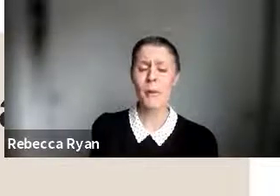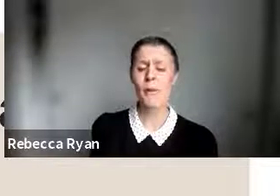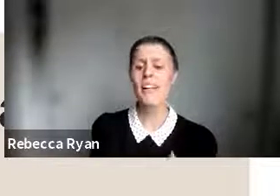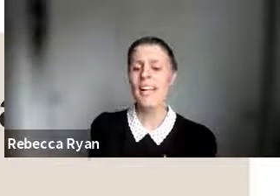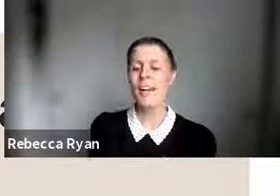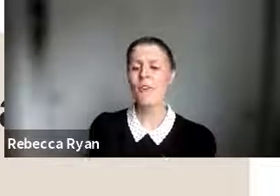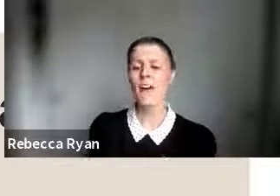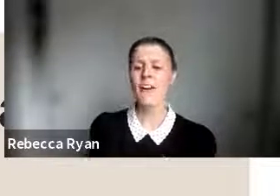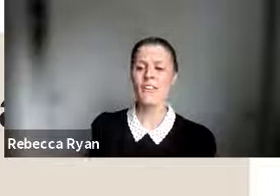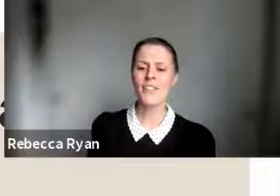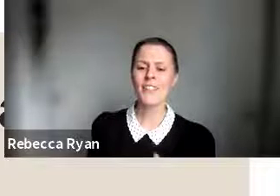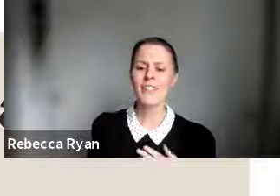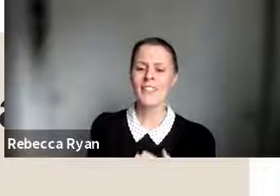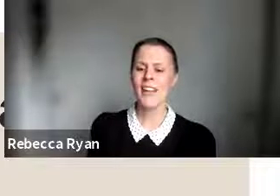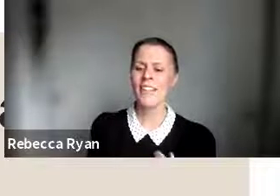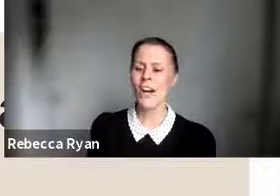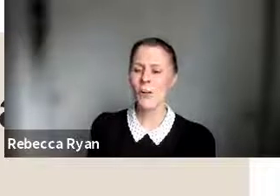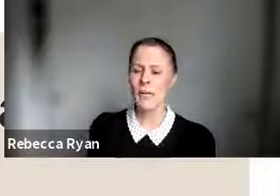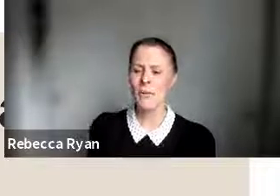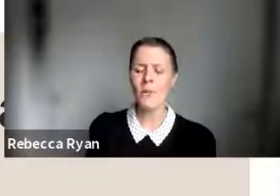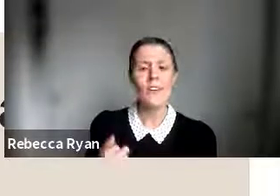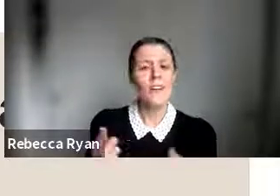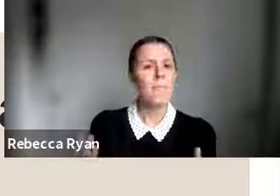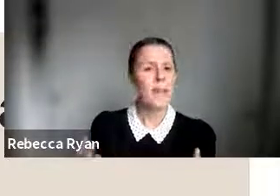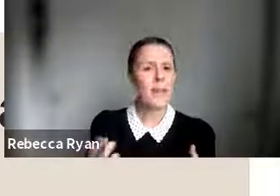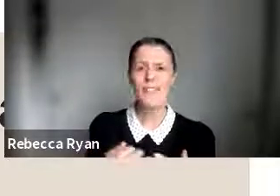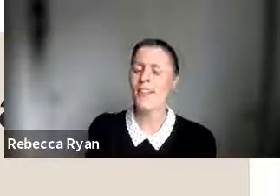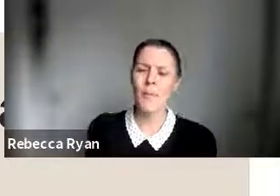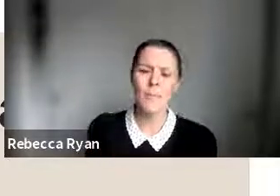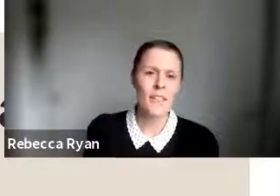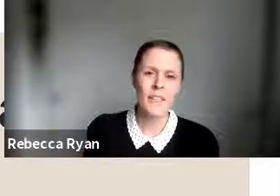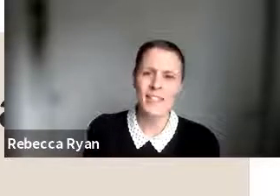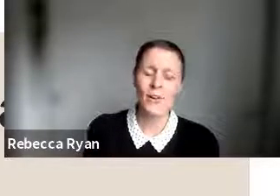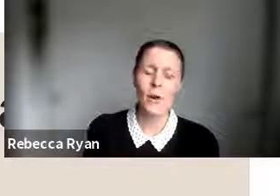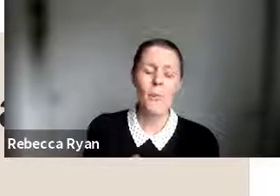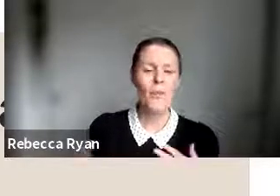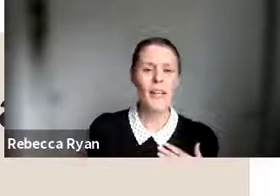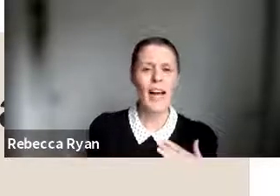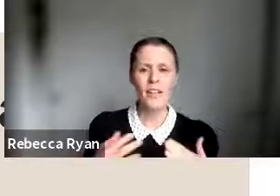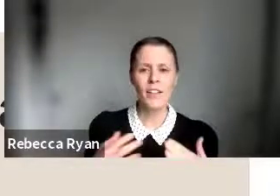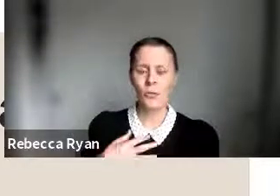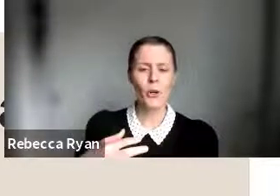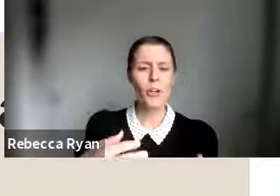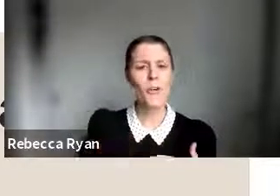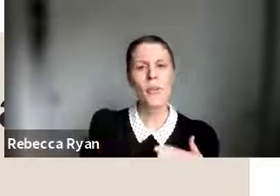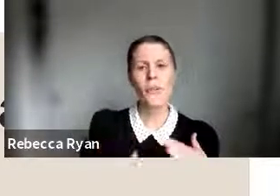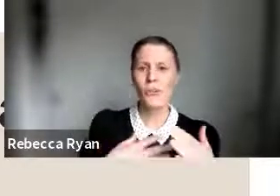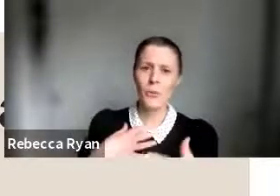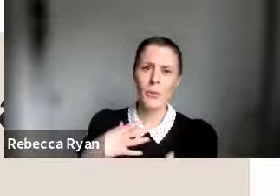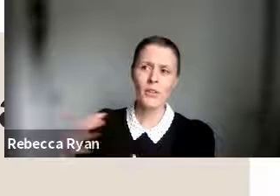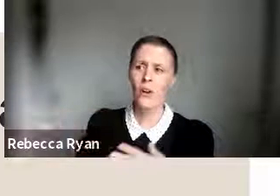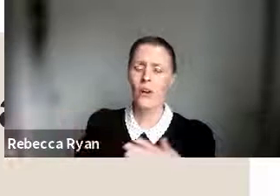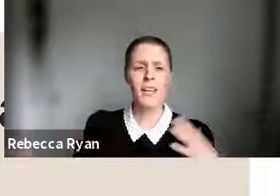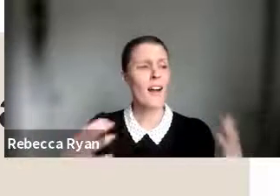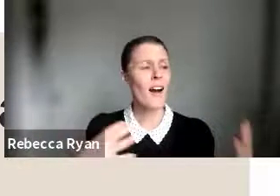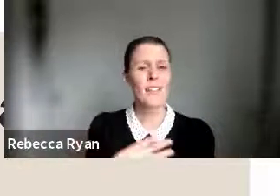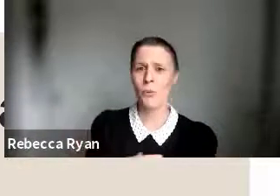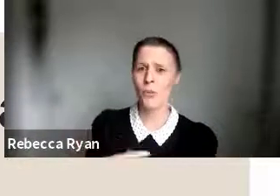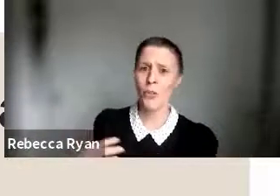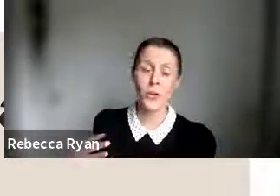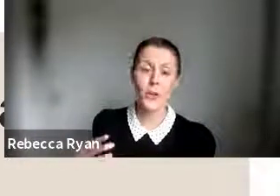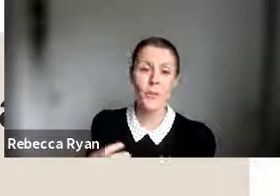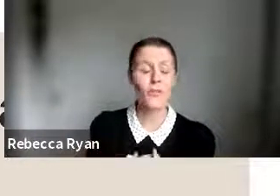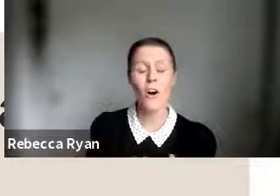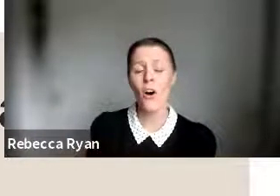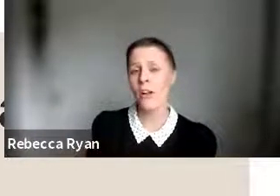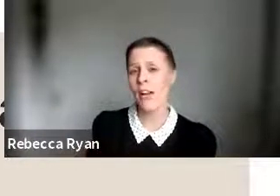So remember, if the virus can stay in younger people, maybe it's not that big of a deal. But the reality is we're humans. Humans are in contact